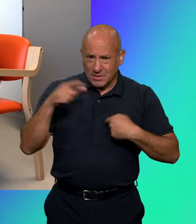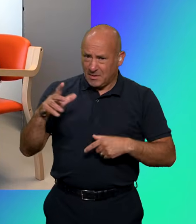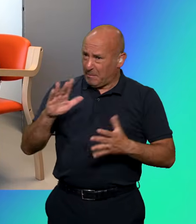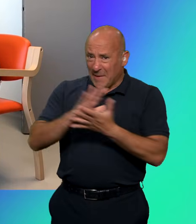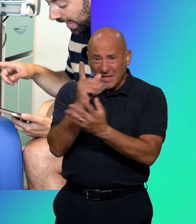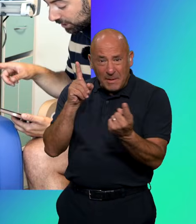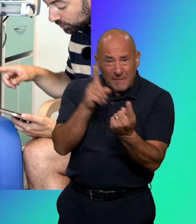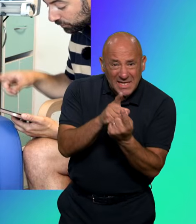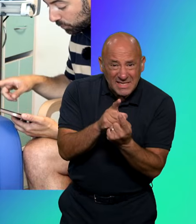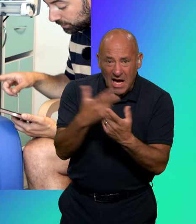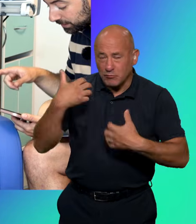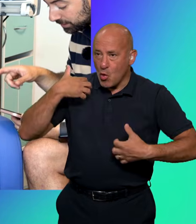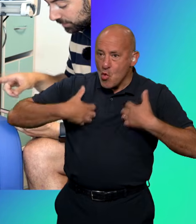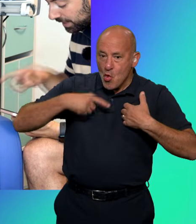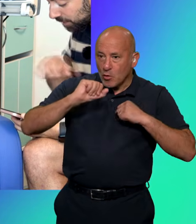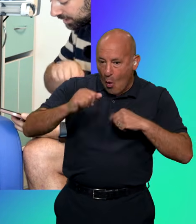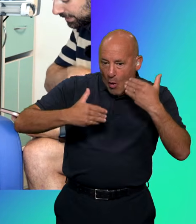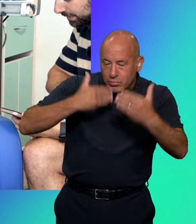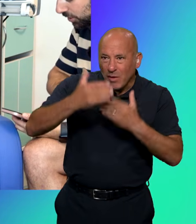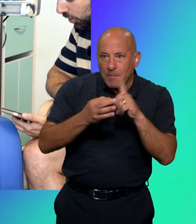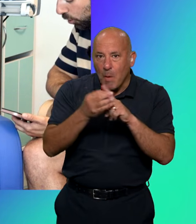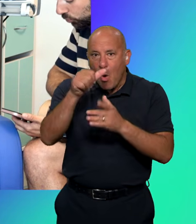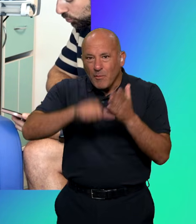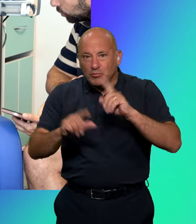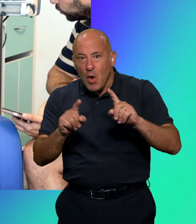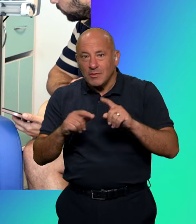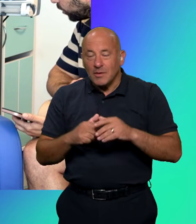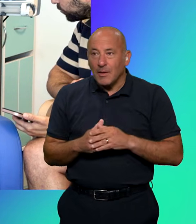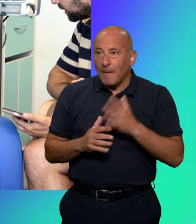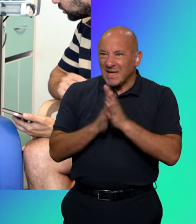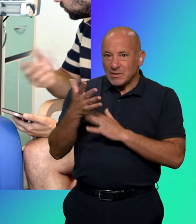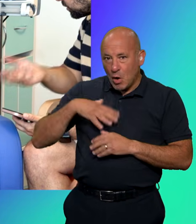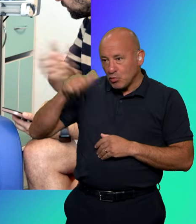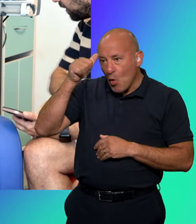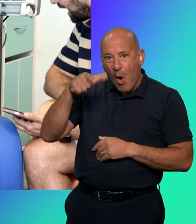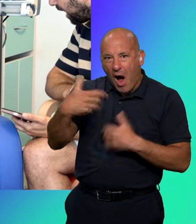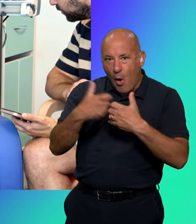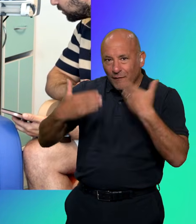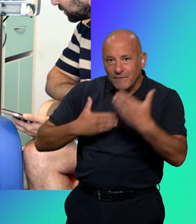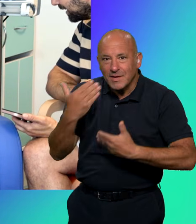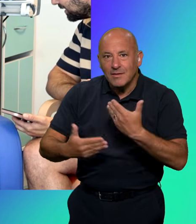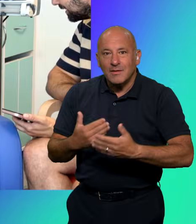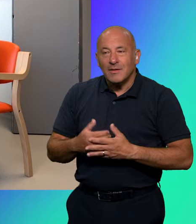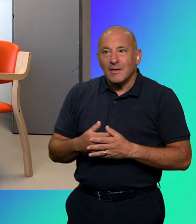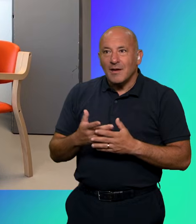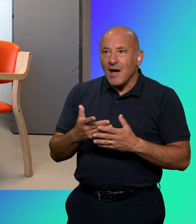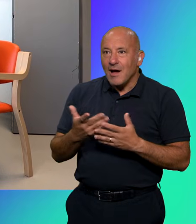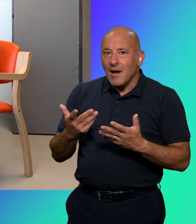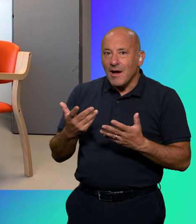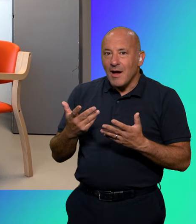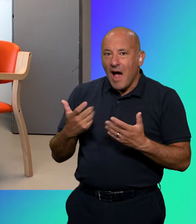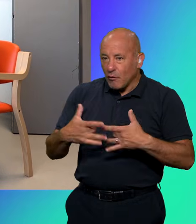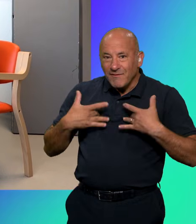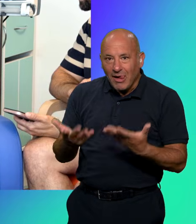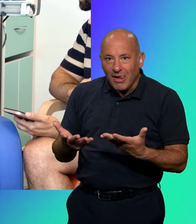to meet you and looks forward to being updated on your progress. So she wants to find out how you're doing. How do you feel